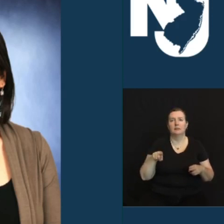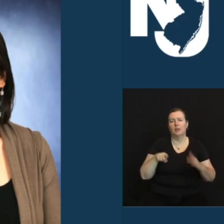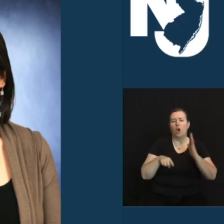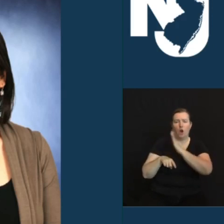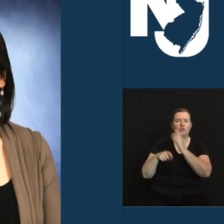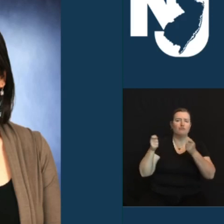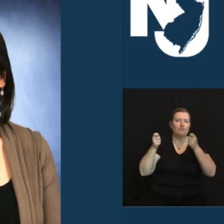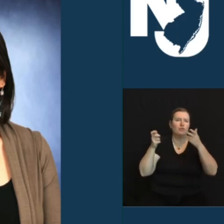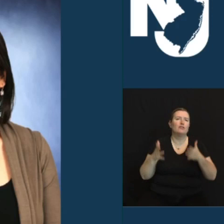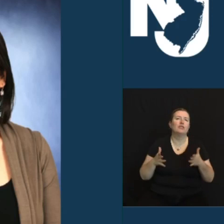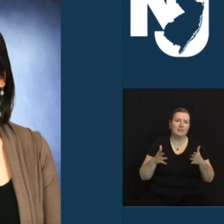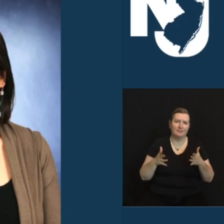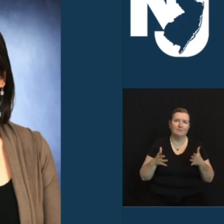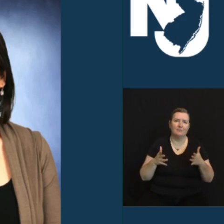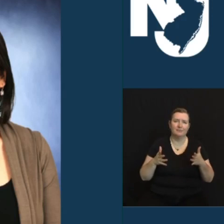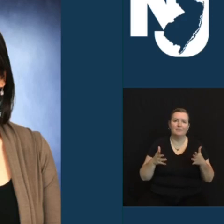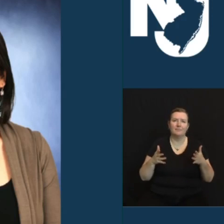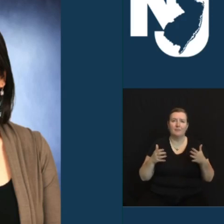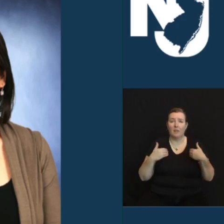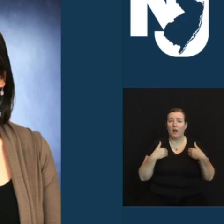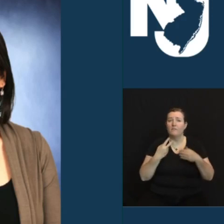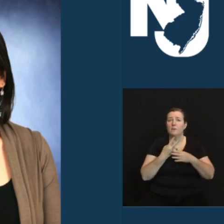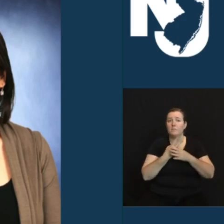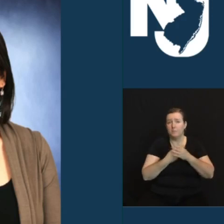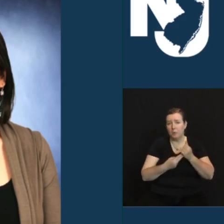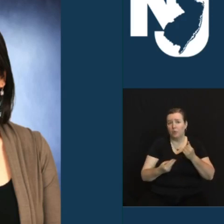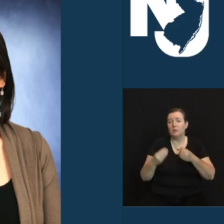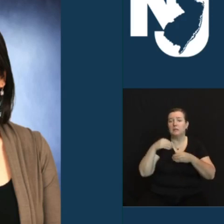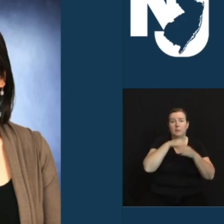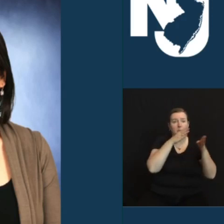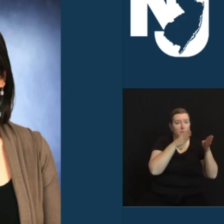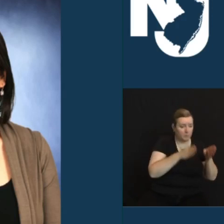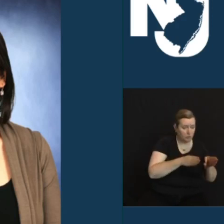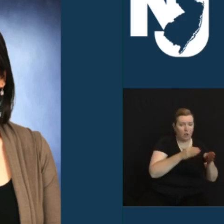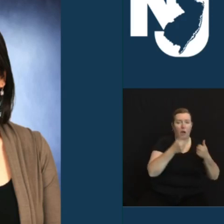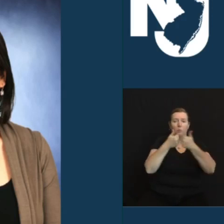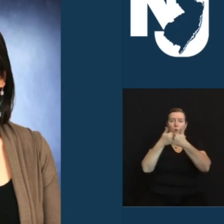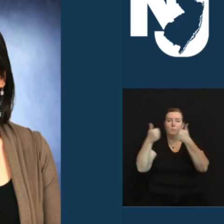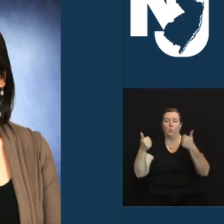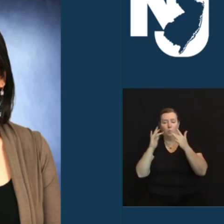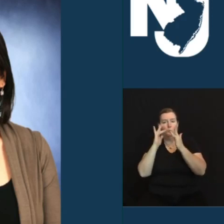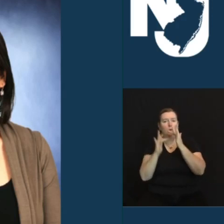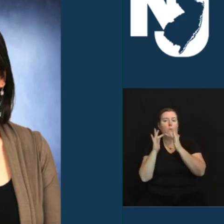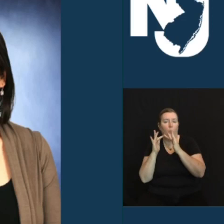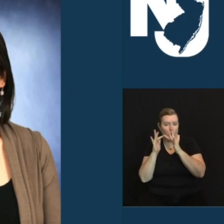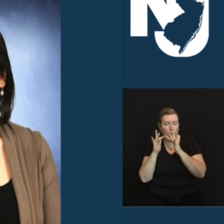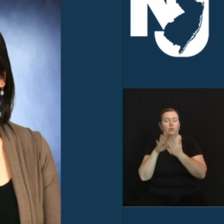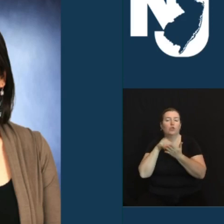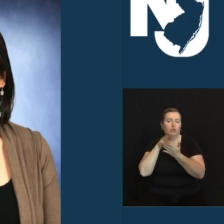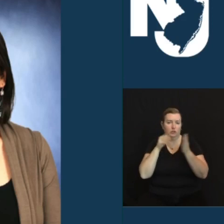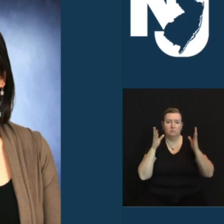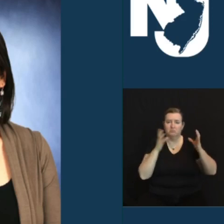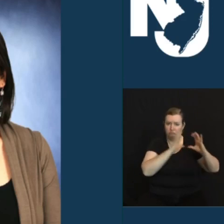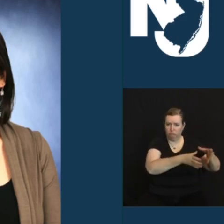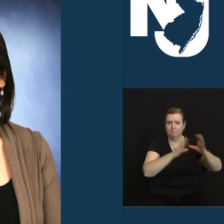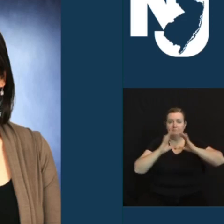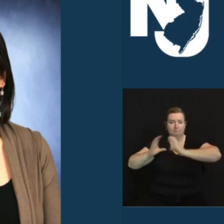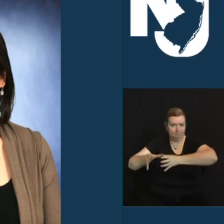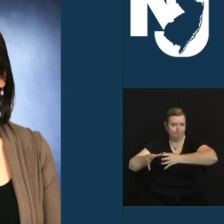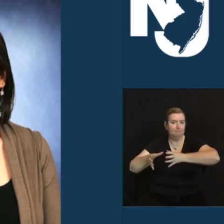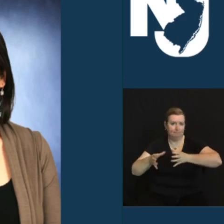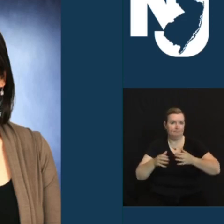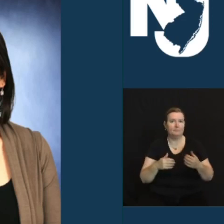both in-person and remote learning to their students. And I'm especially proud of the partnership we have provided so Deepa and her team can